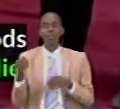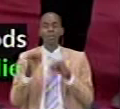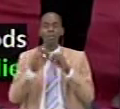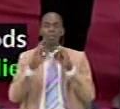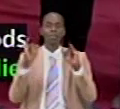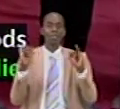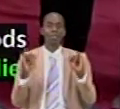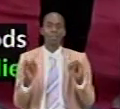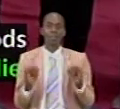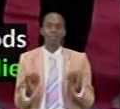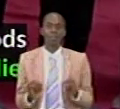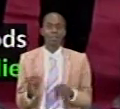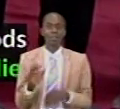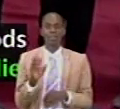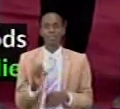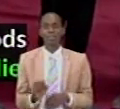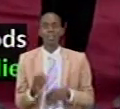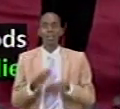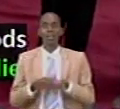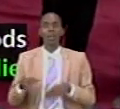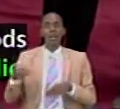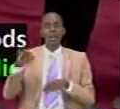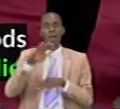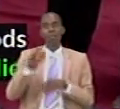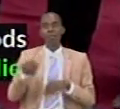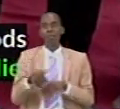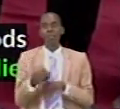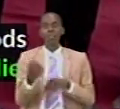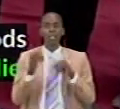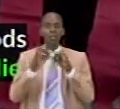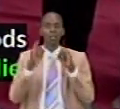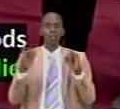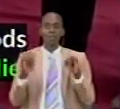do I live there do I live there